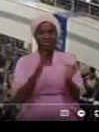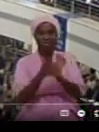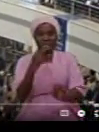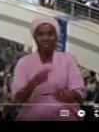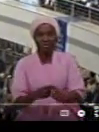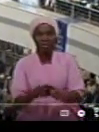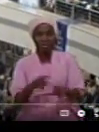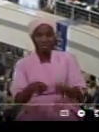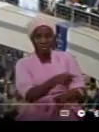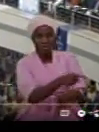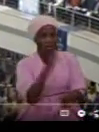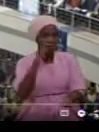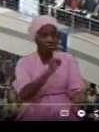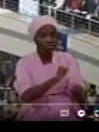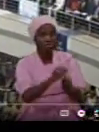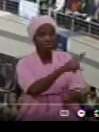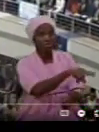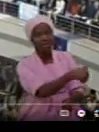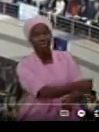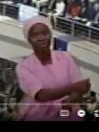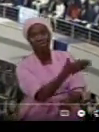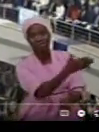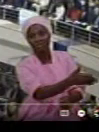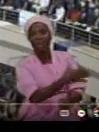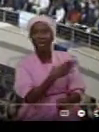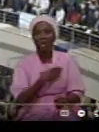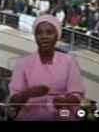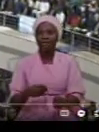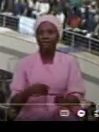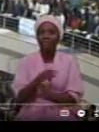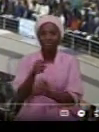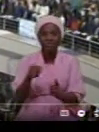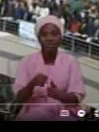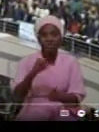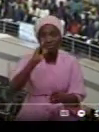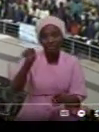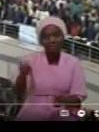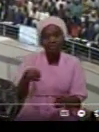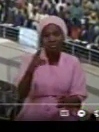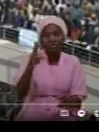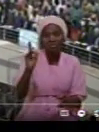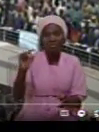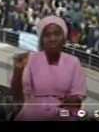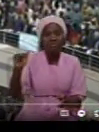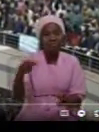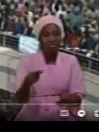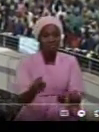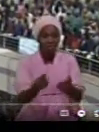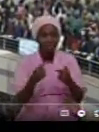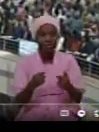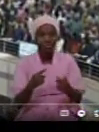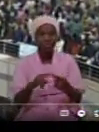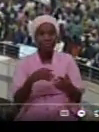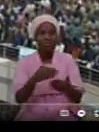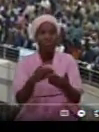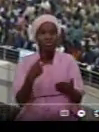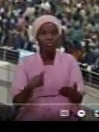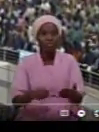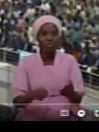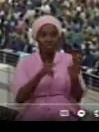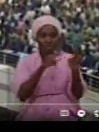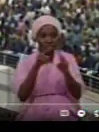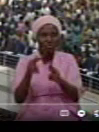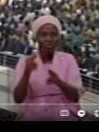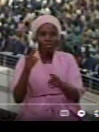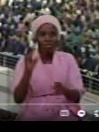destroy one another. And when Judah came toward the watchtower in the